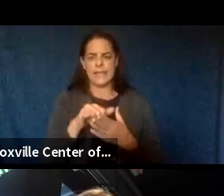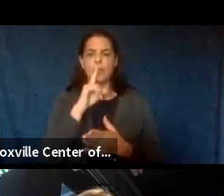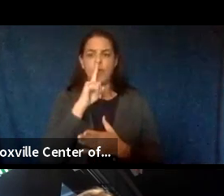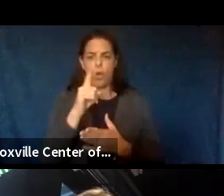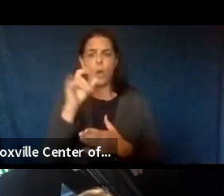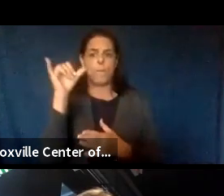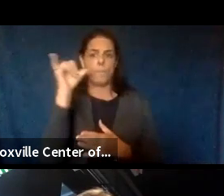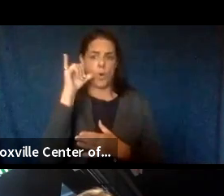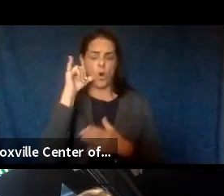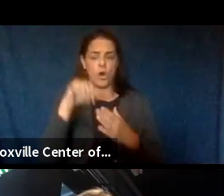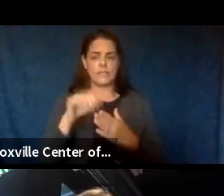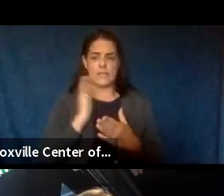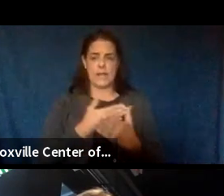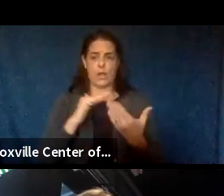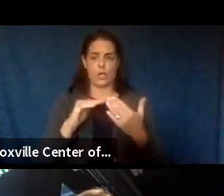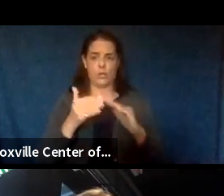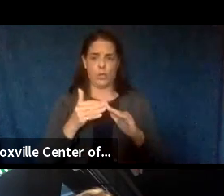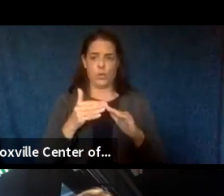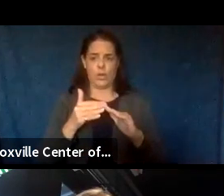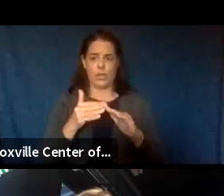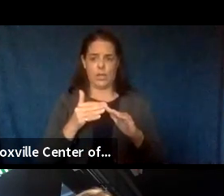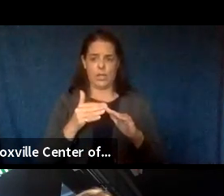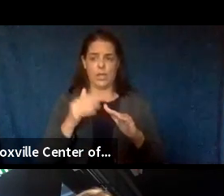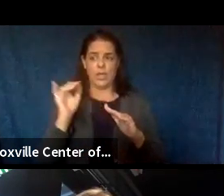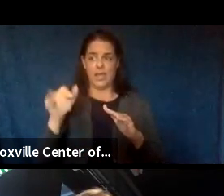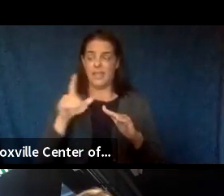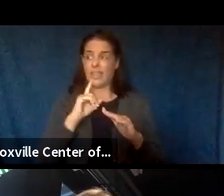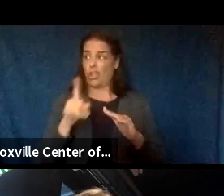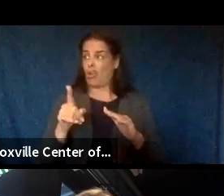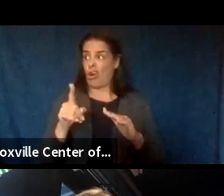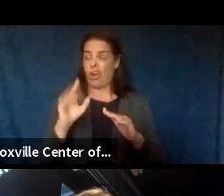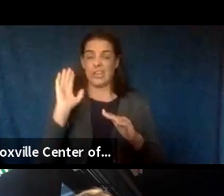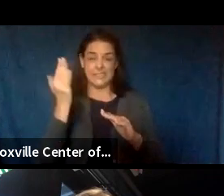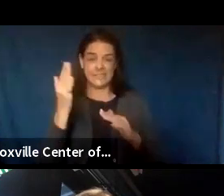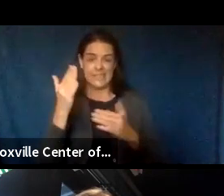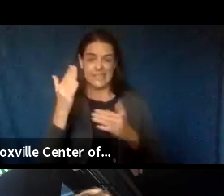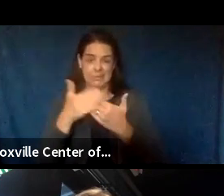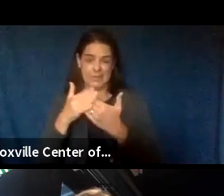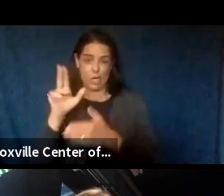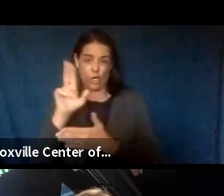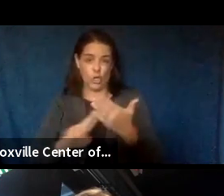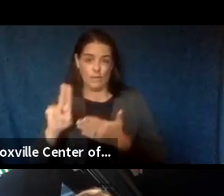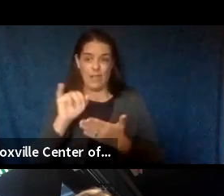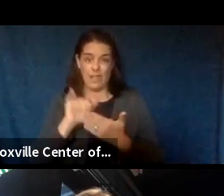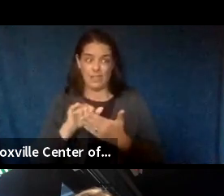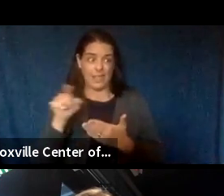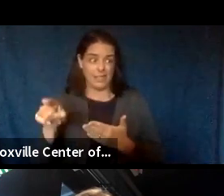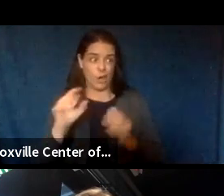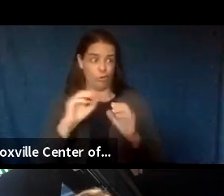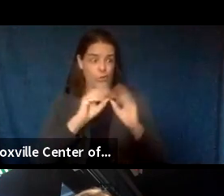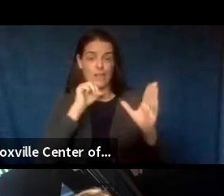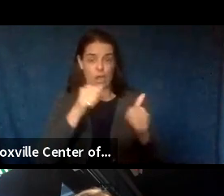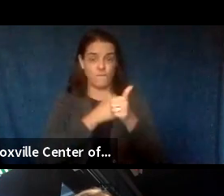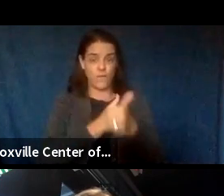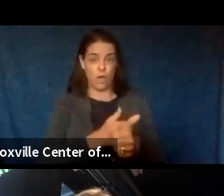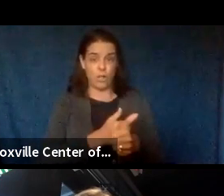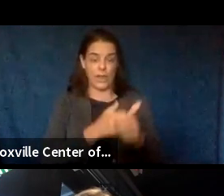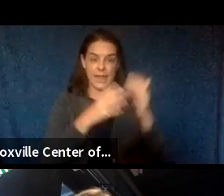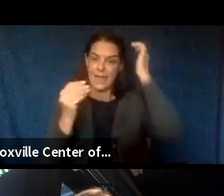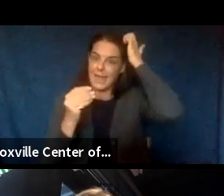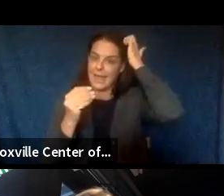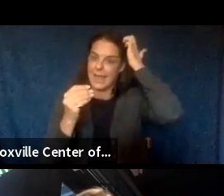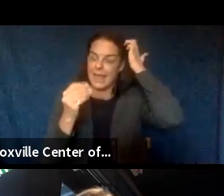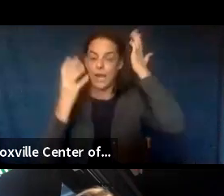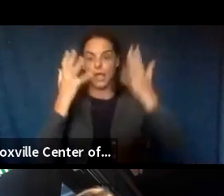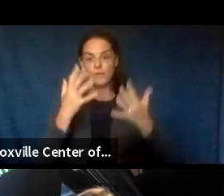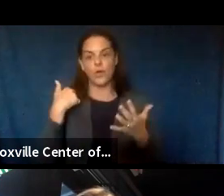bars in our community who are blatantly, sounds like in the area of the university, not following this. And unfortunately, we've always